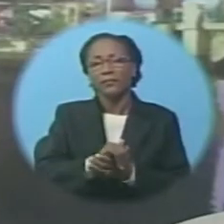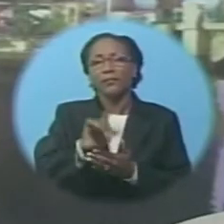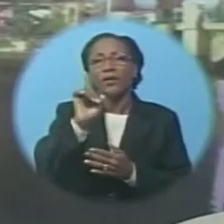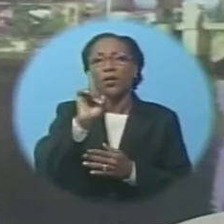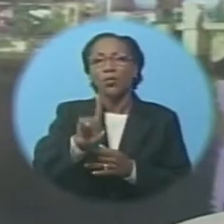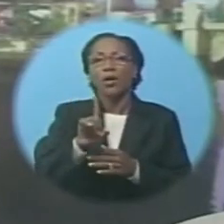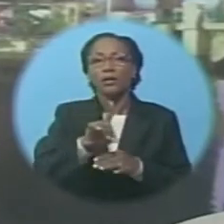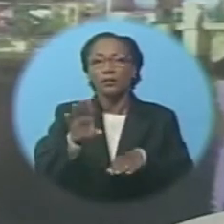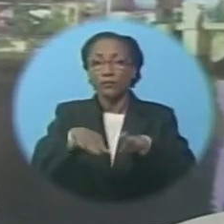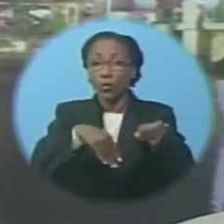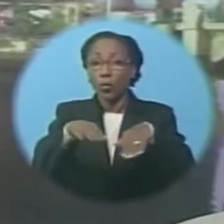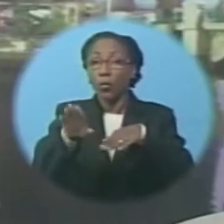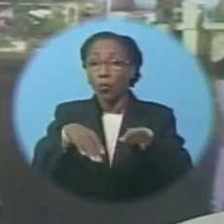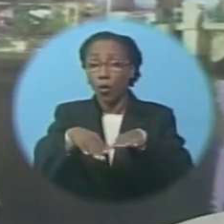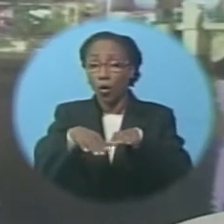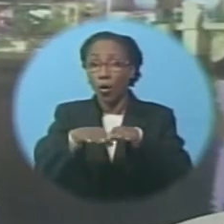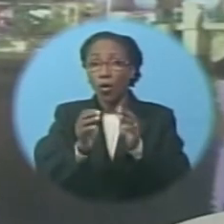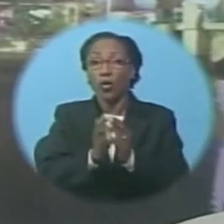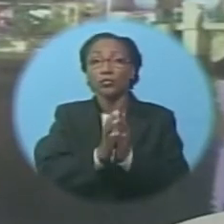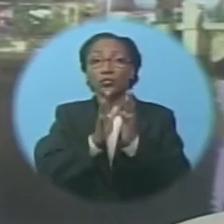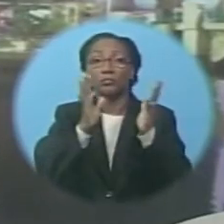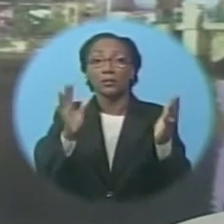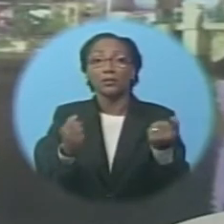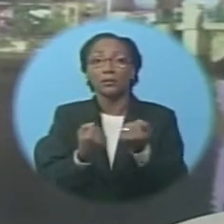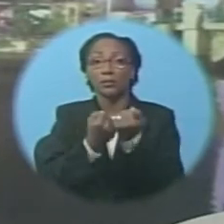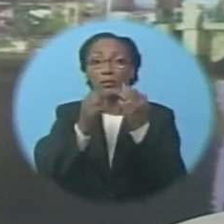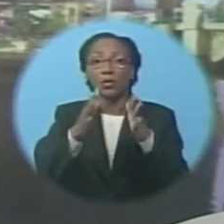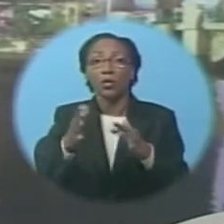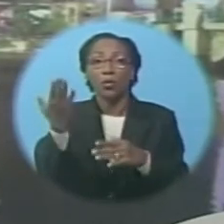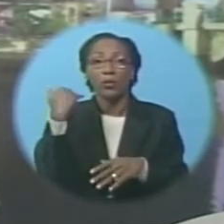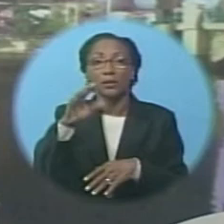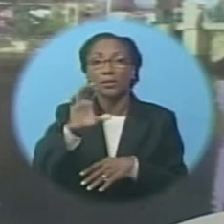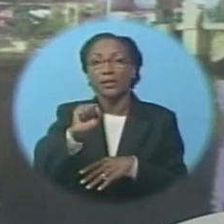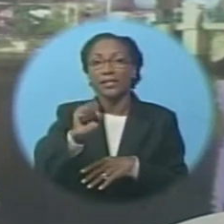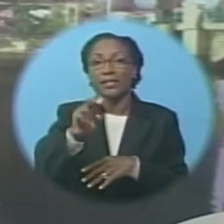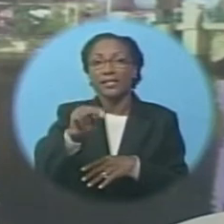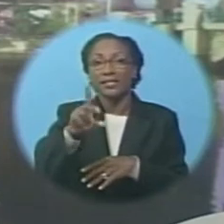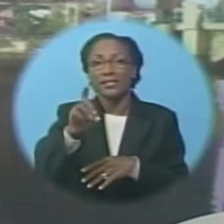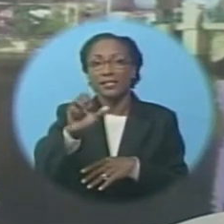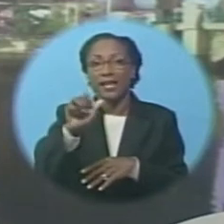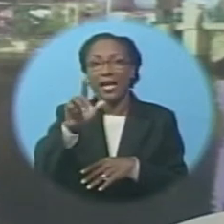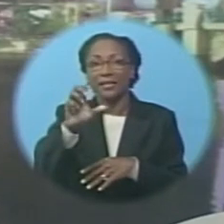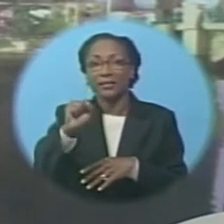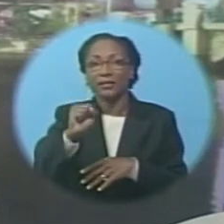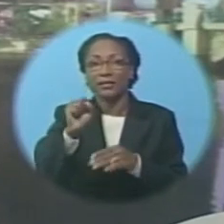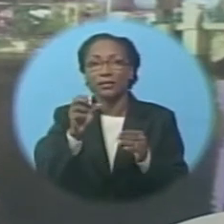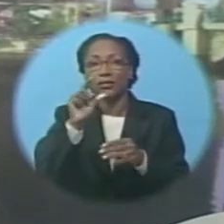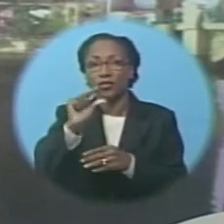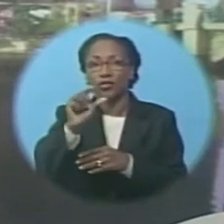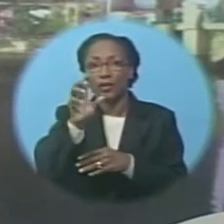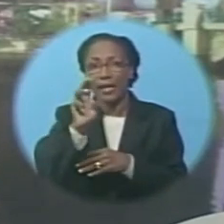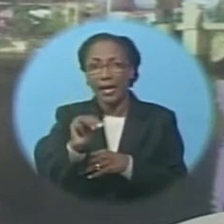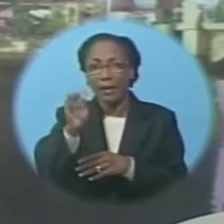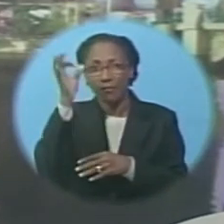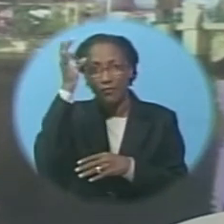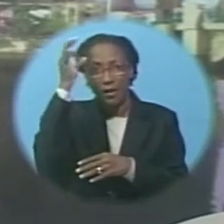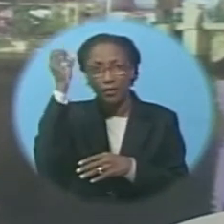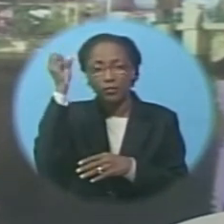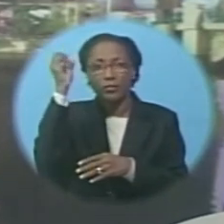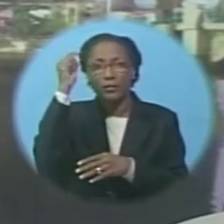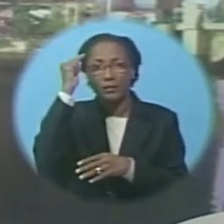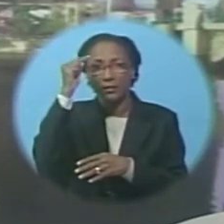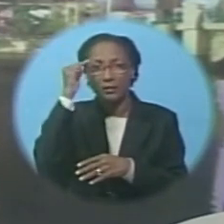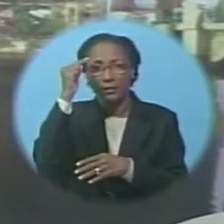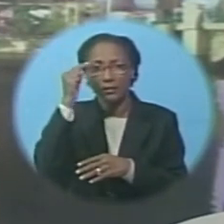One of the walk's major sponsors this year was the local Sandals Resort, and General Manager Ferry Siefinger pledged the resort's